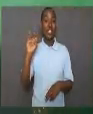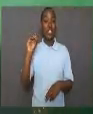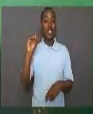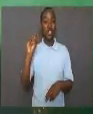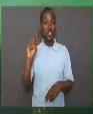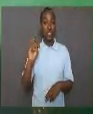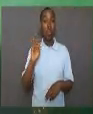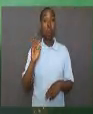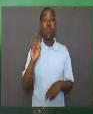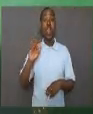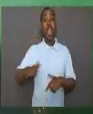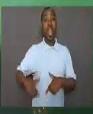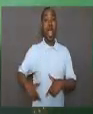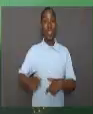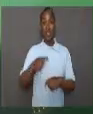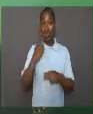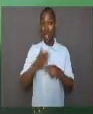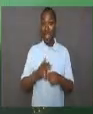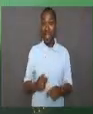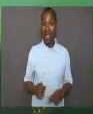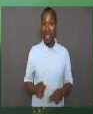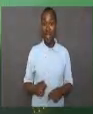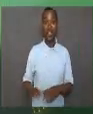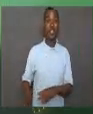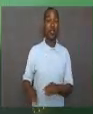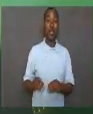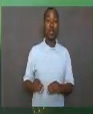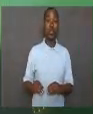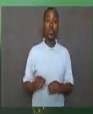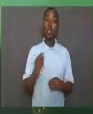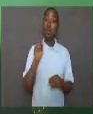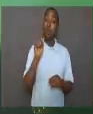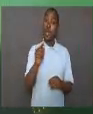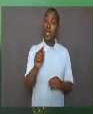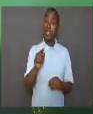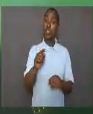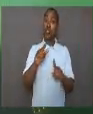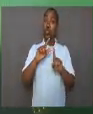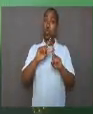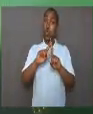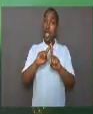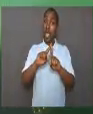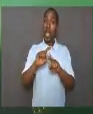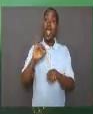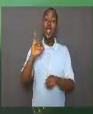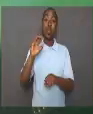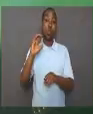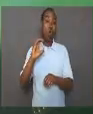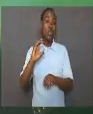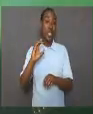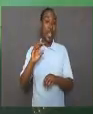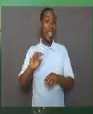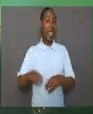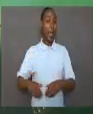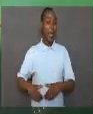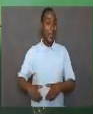Students, in your own words, describe the movement of the intercostal muscles